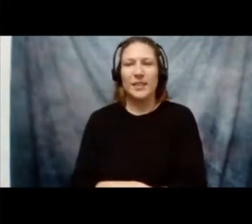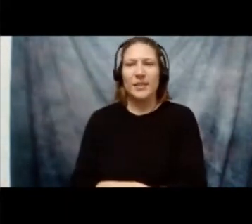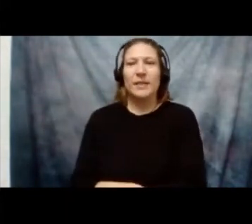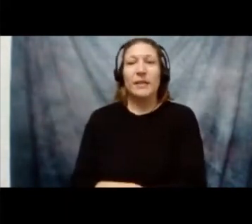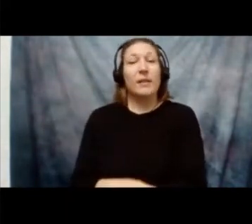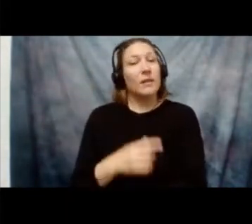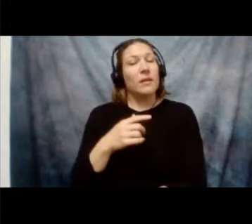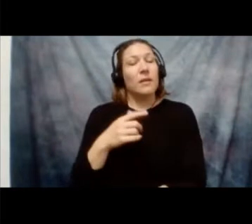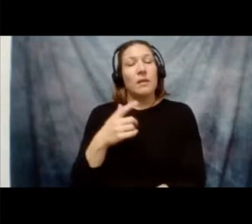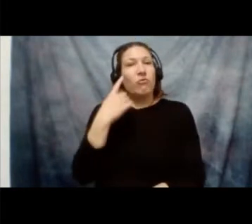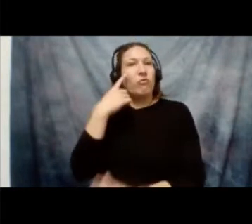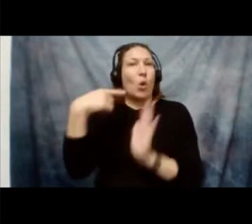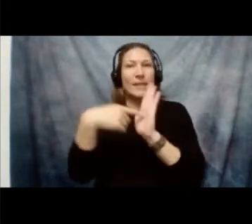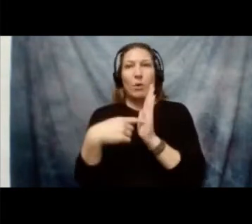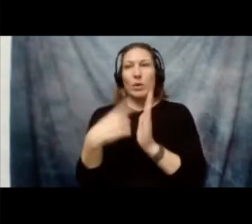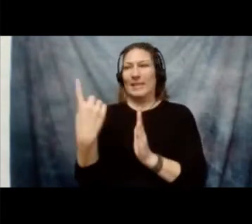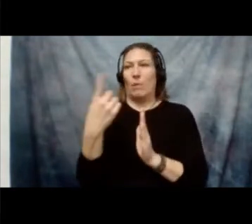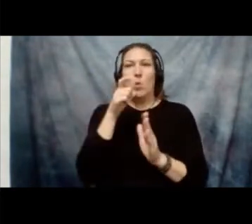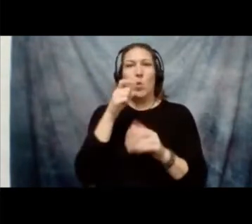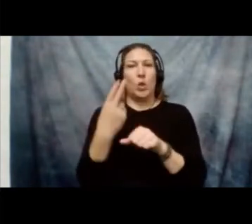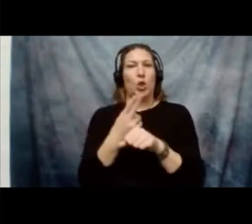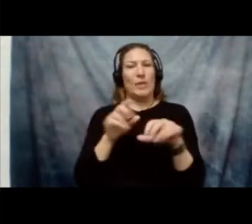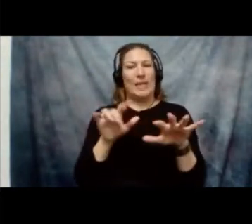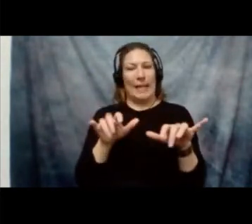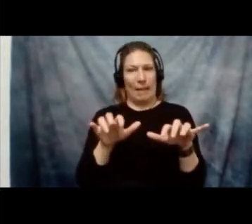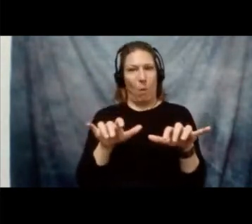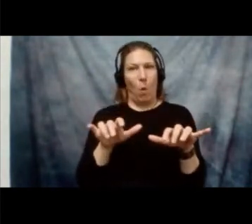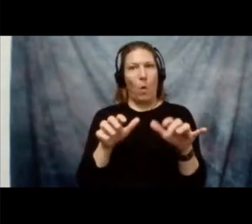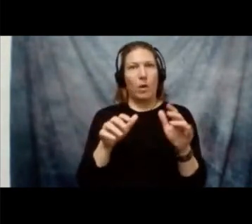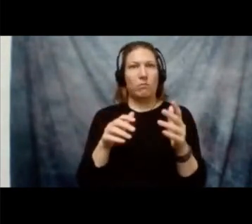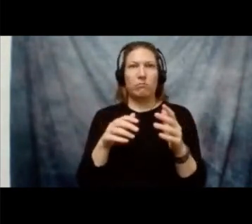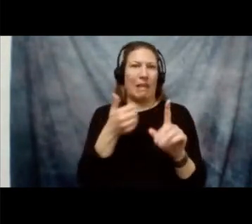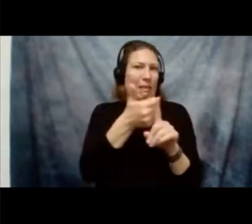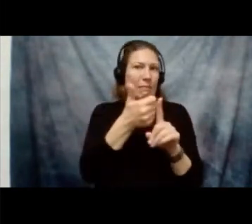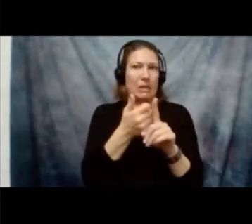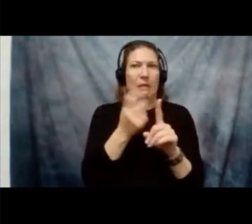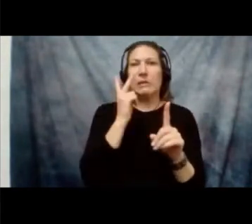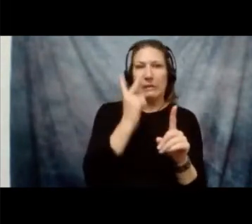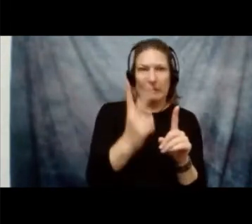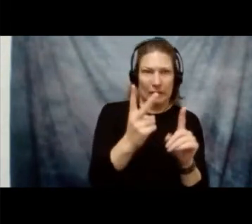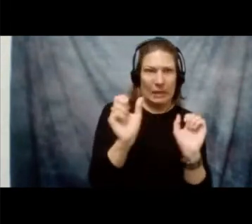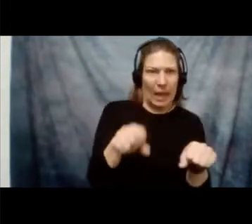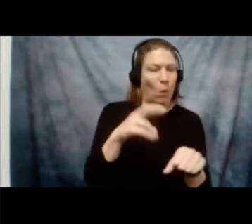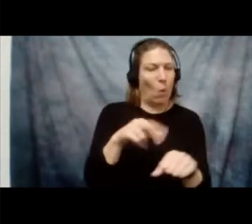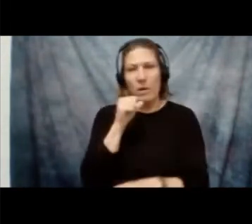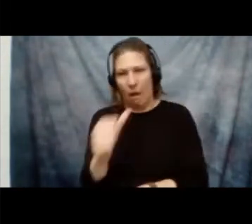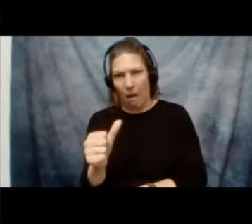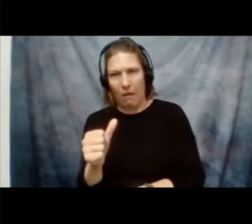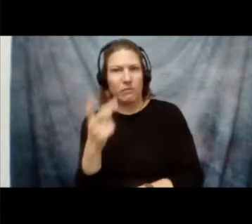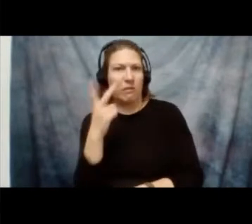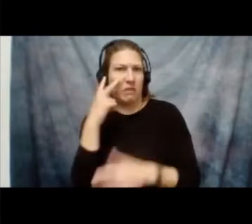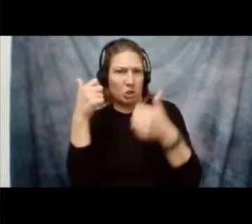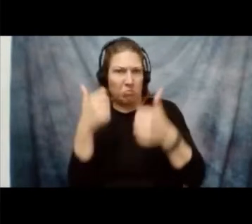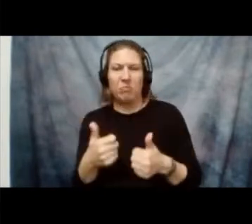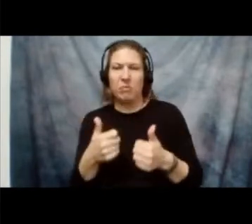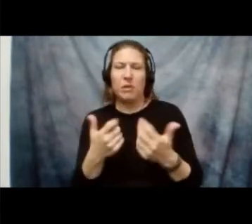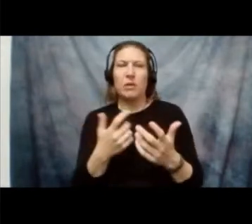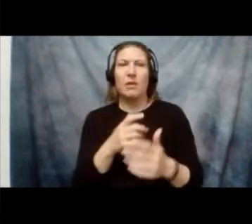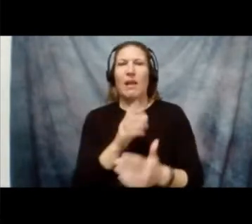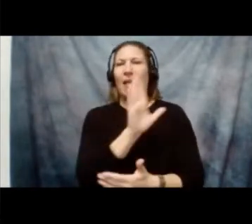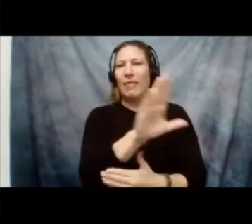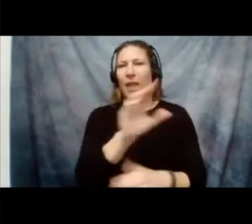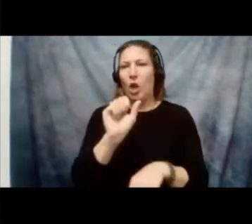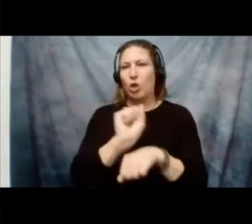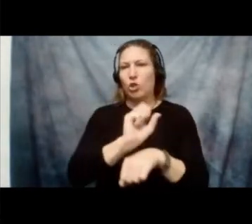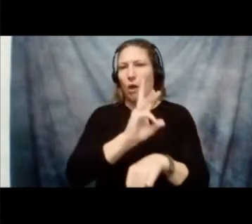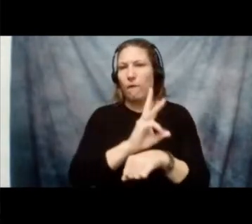keyboard with or without vision is going to use software differently than I am. And I need to think about how that's going to work. So that's going to be a whole thing